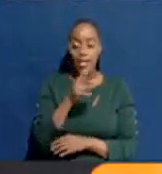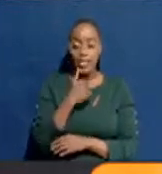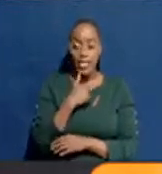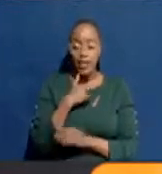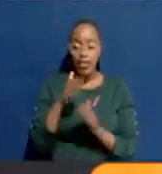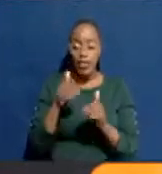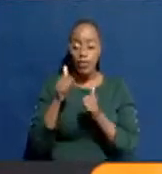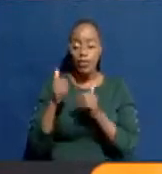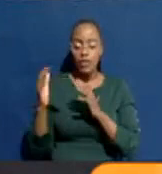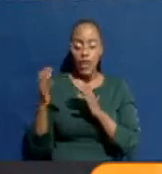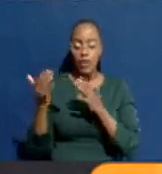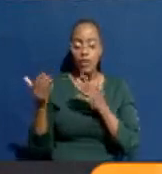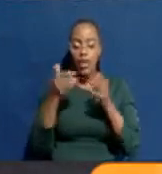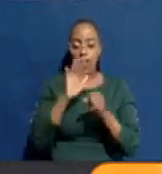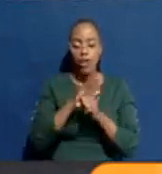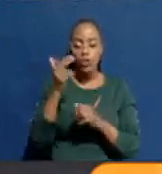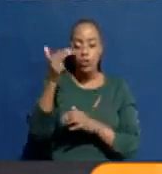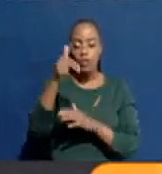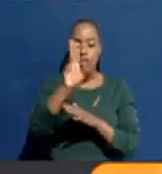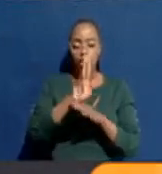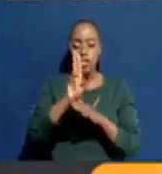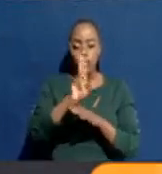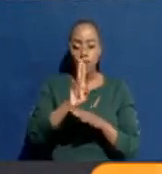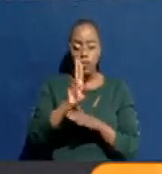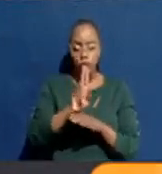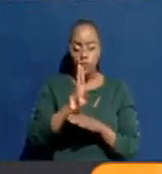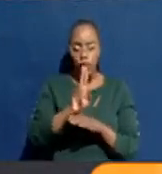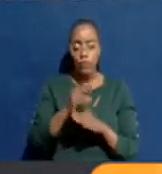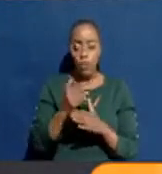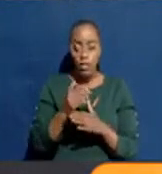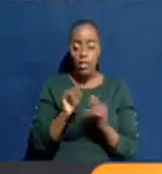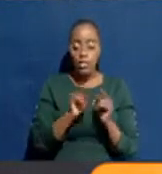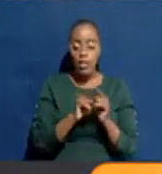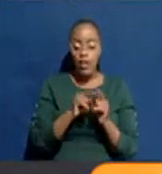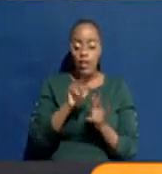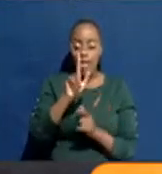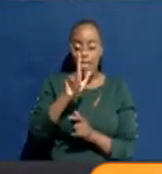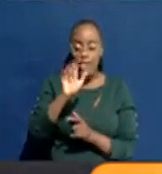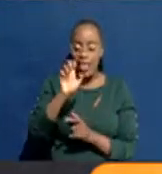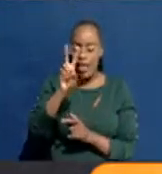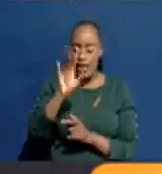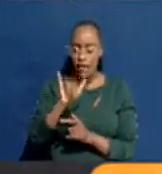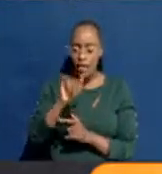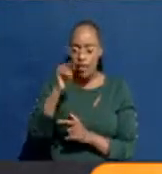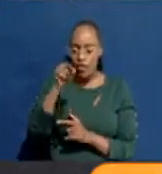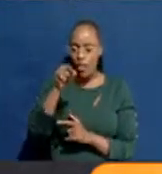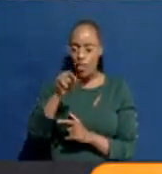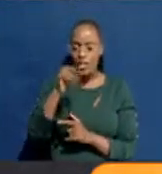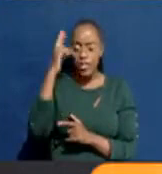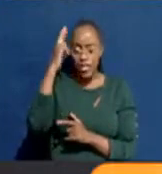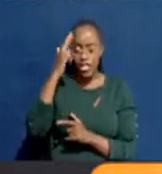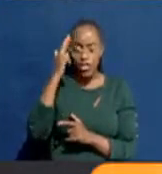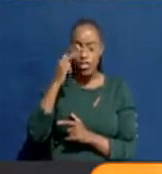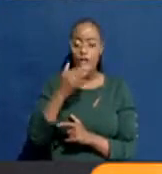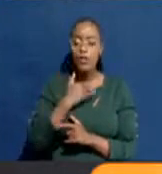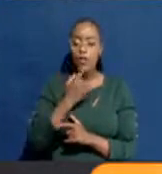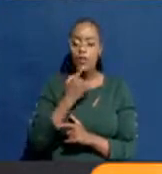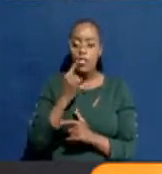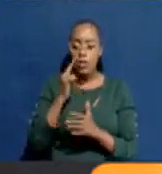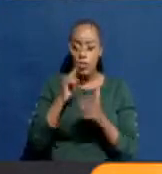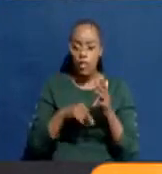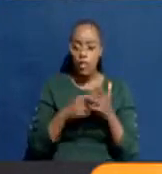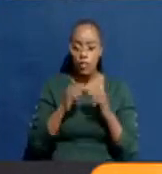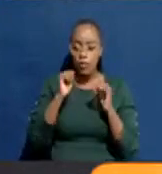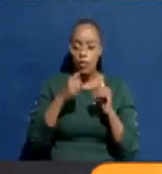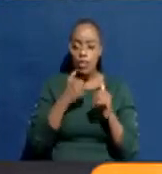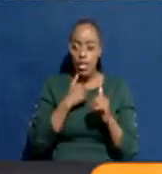that carry most of the fuel in terms of consumption. So levies exist for that purpose. Right. I want to say that, yes, there can be